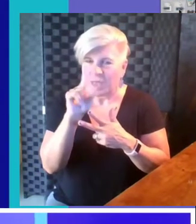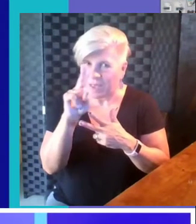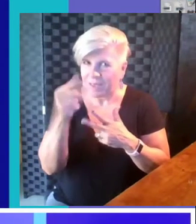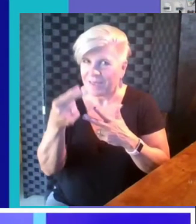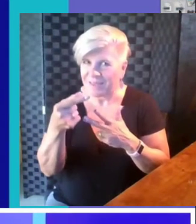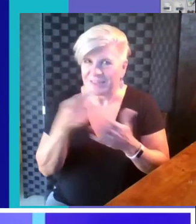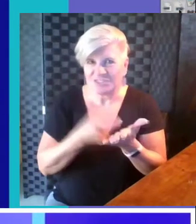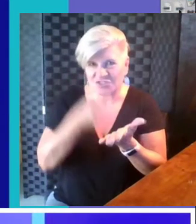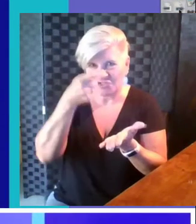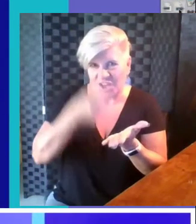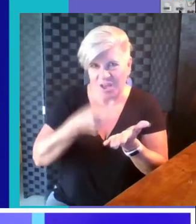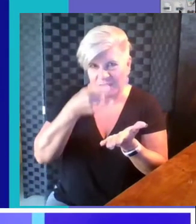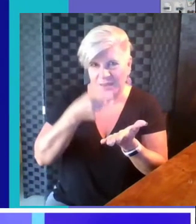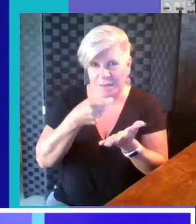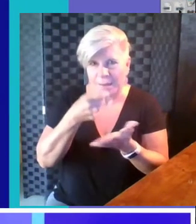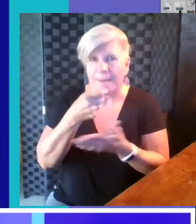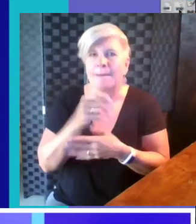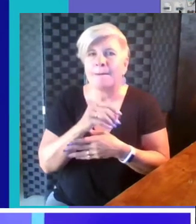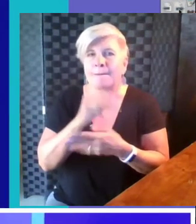j-ug,